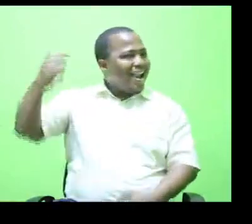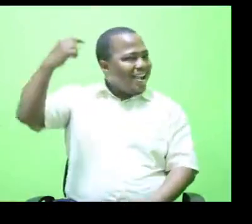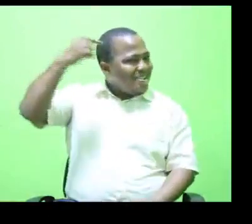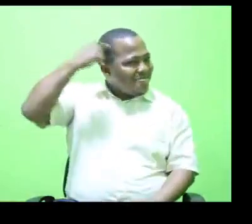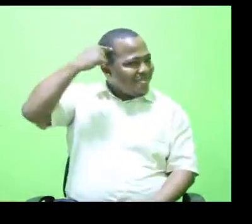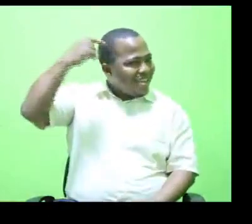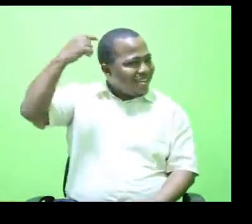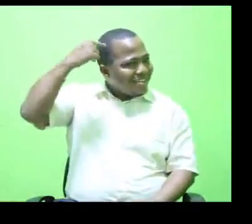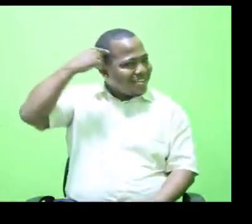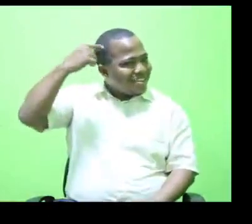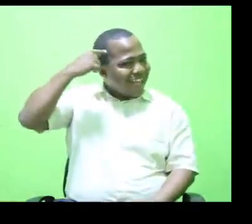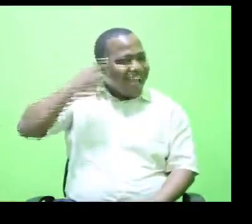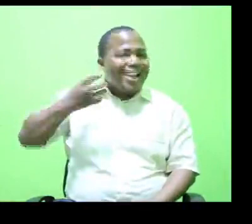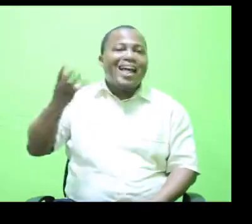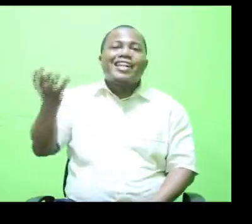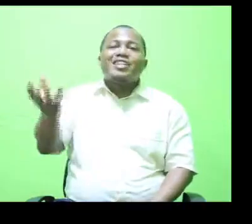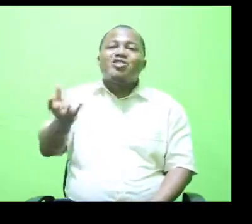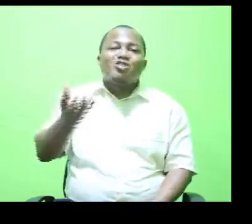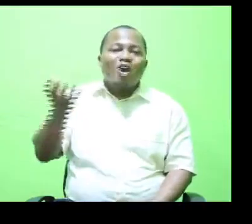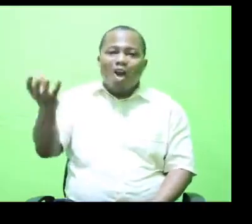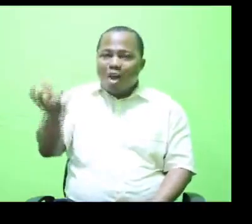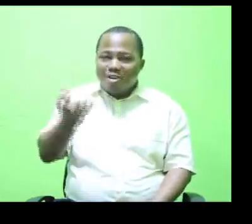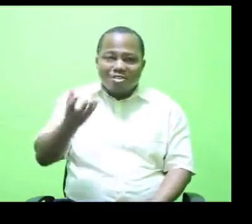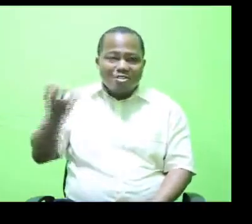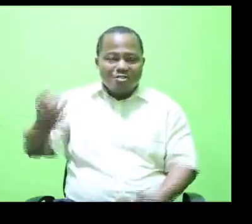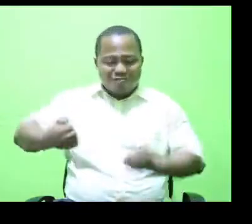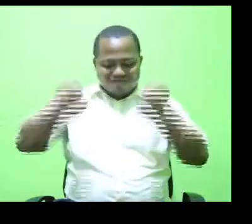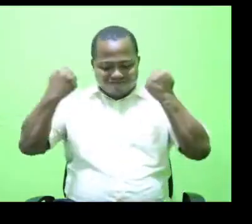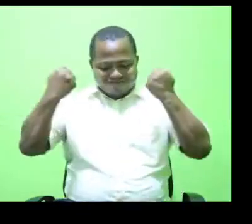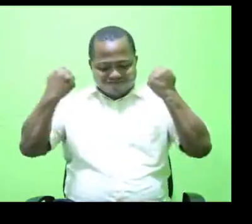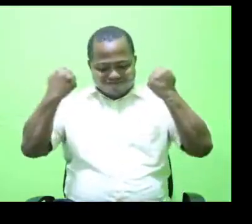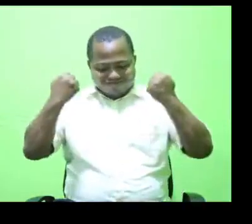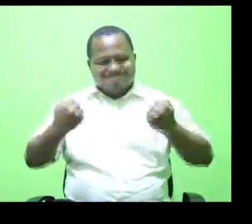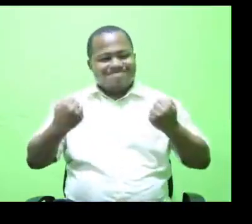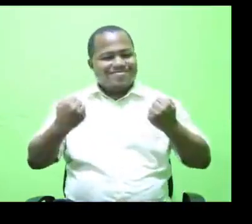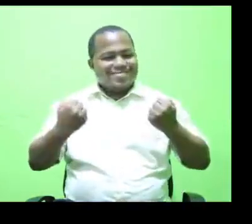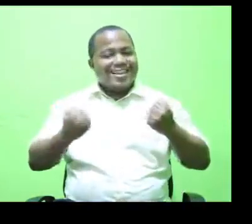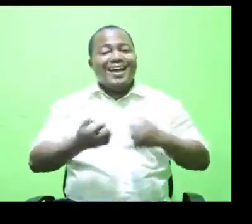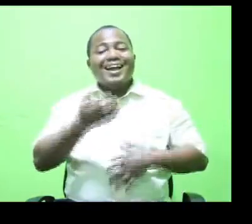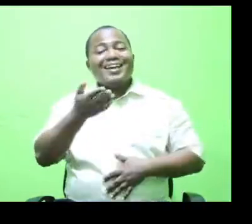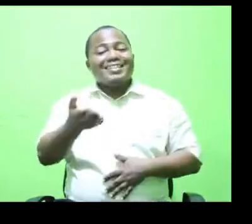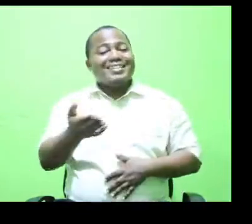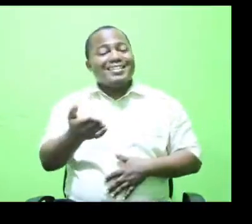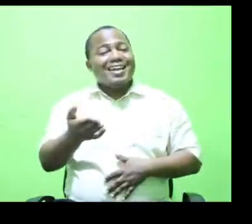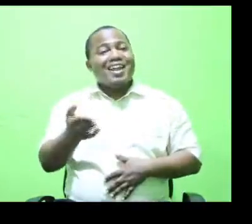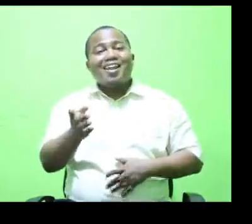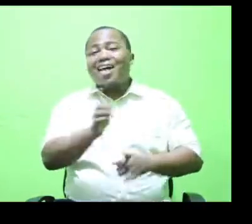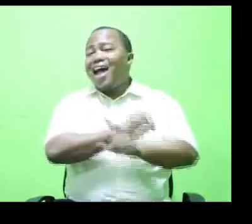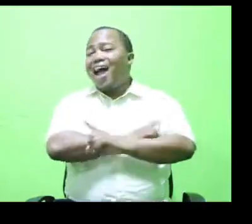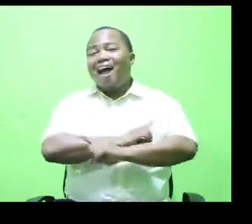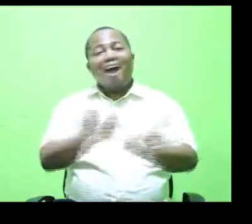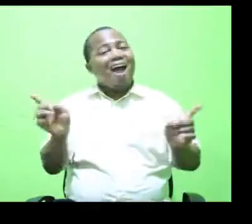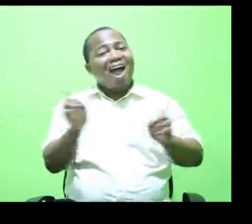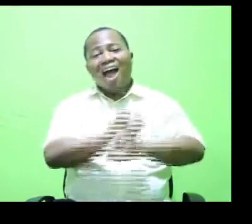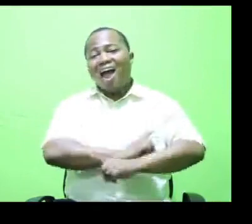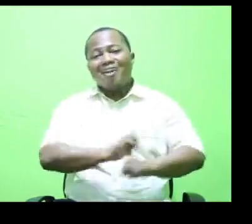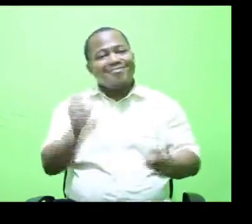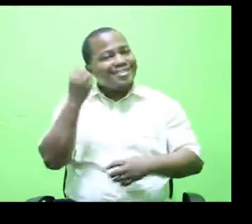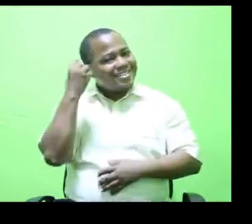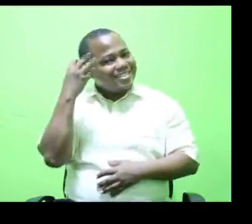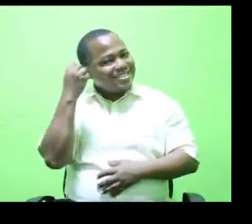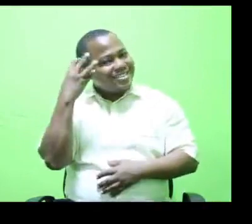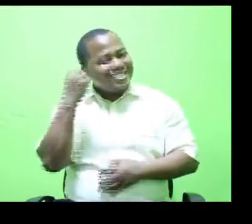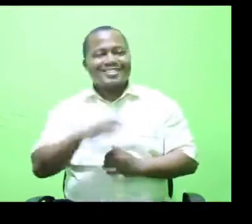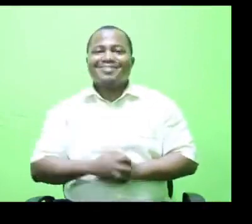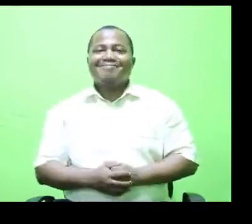mental, and social well-being, and not merely the absence of disease.